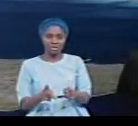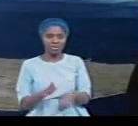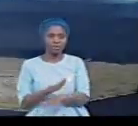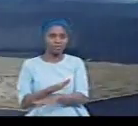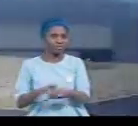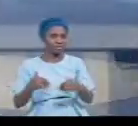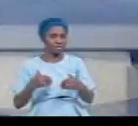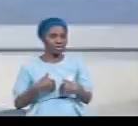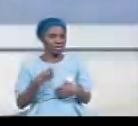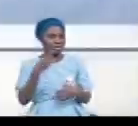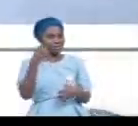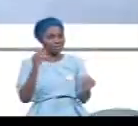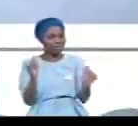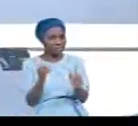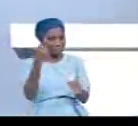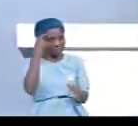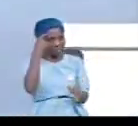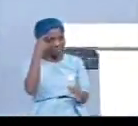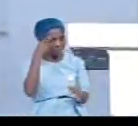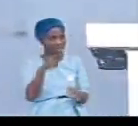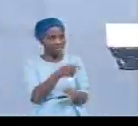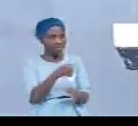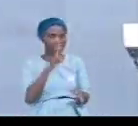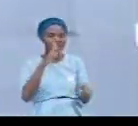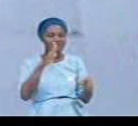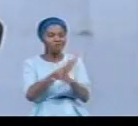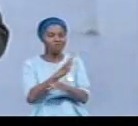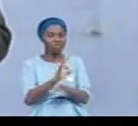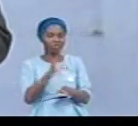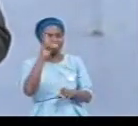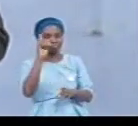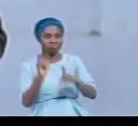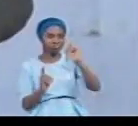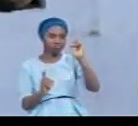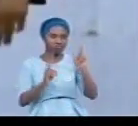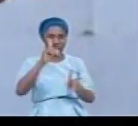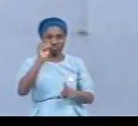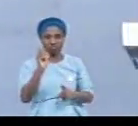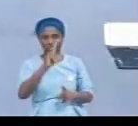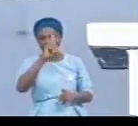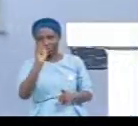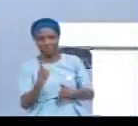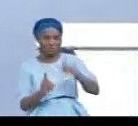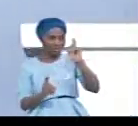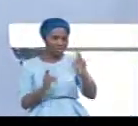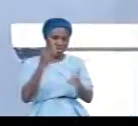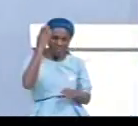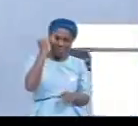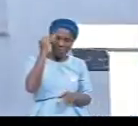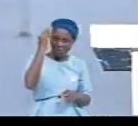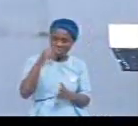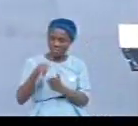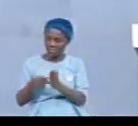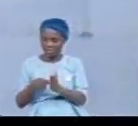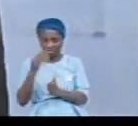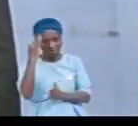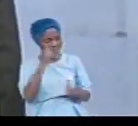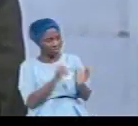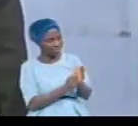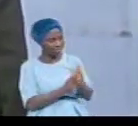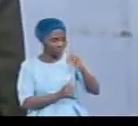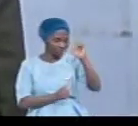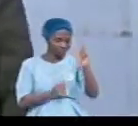They're full of questions. Why this? Why that? Why allow this? Why don't